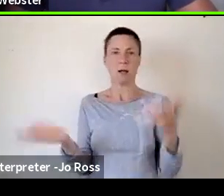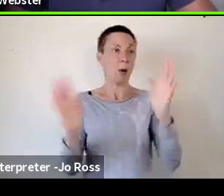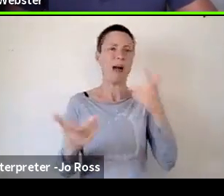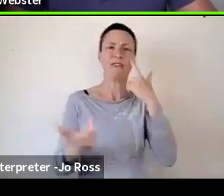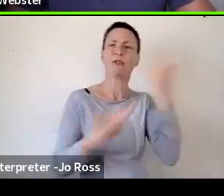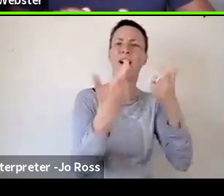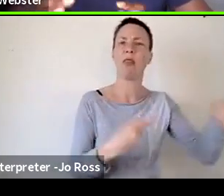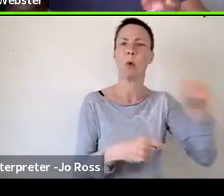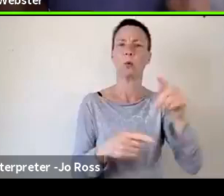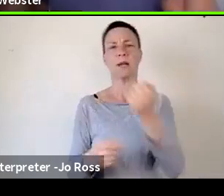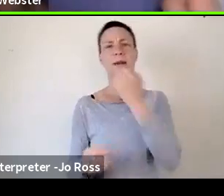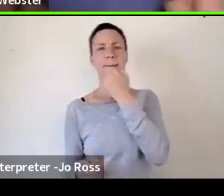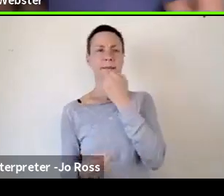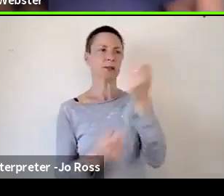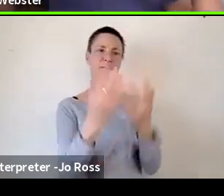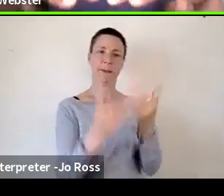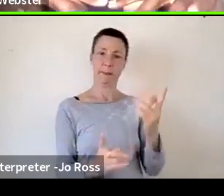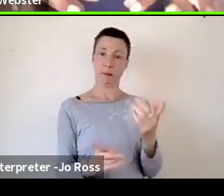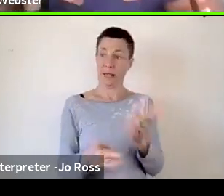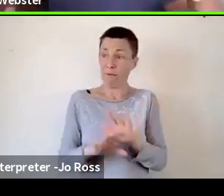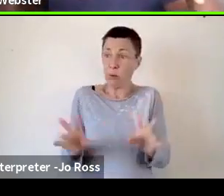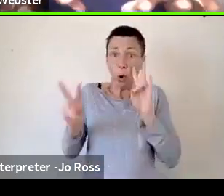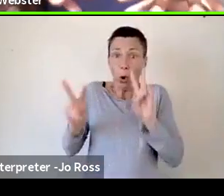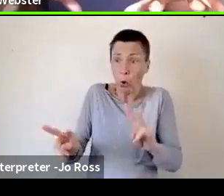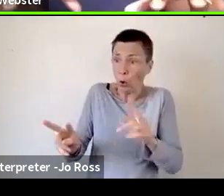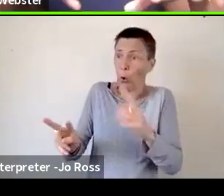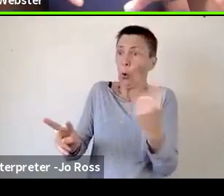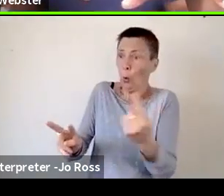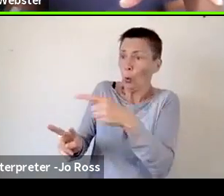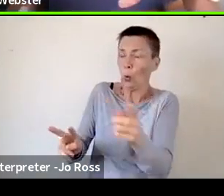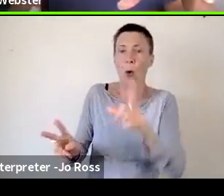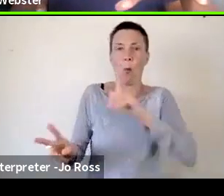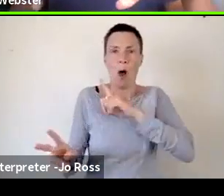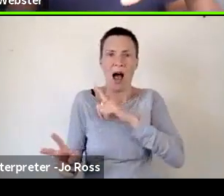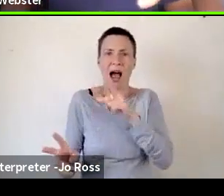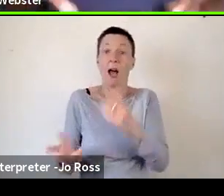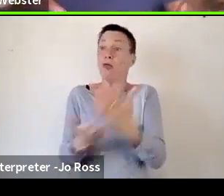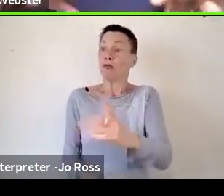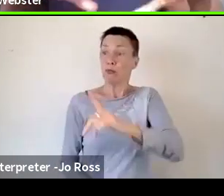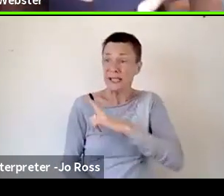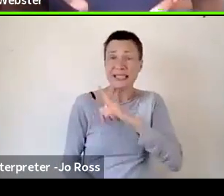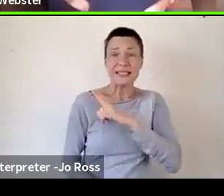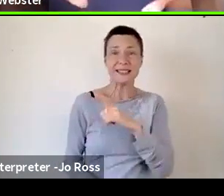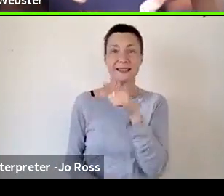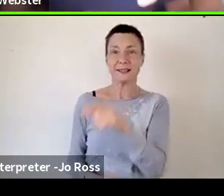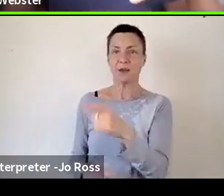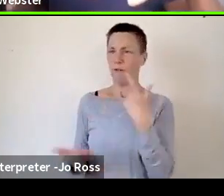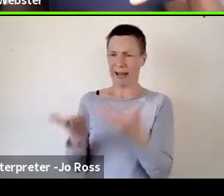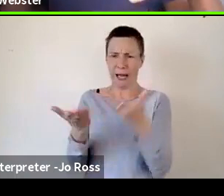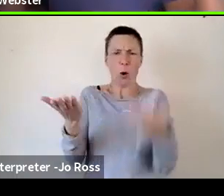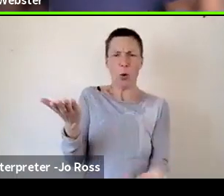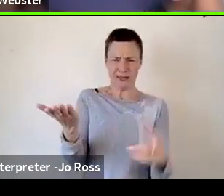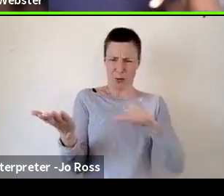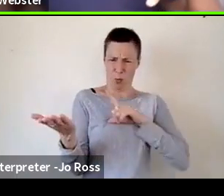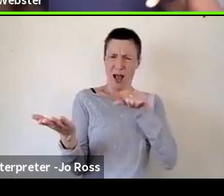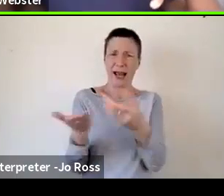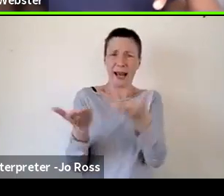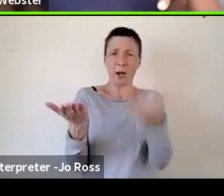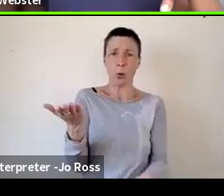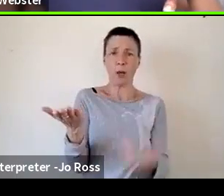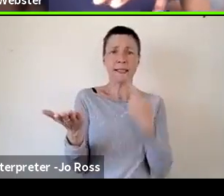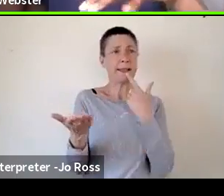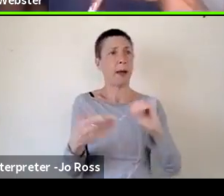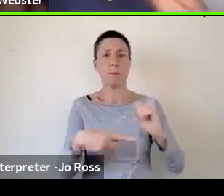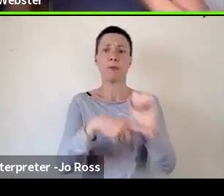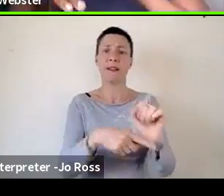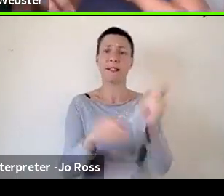them. It's like, you know, if you don't look into the actual reasons and the kind of modes of inequality which have stopped people from getting into those